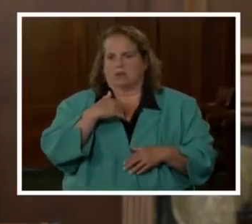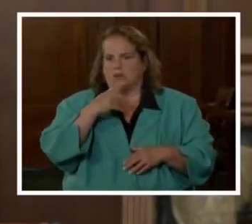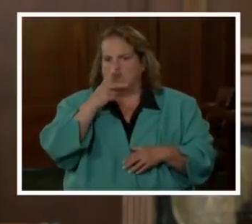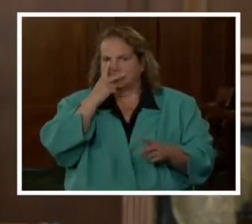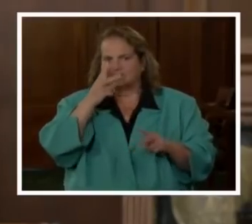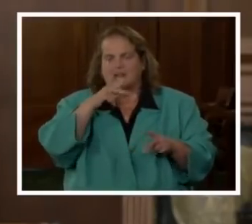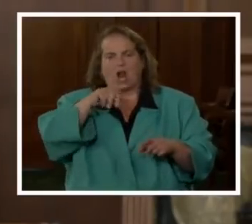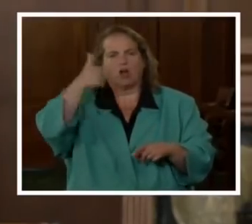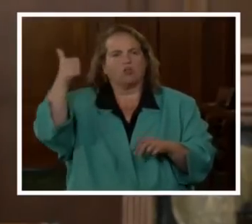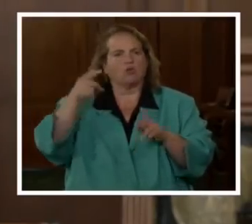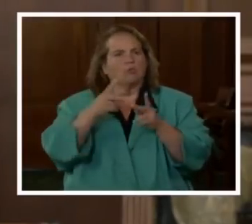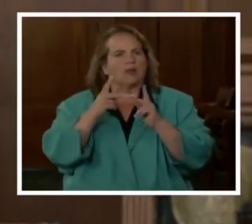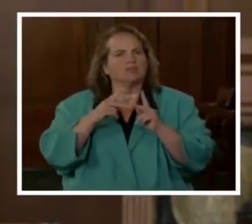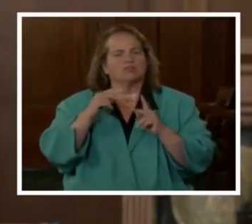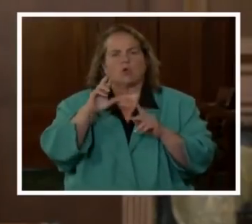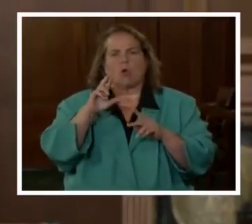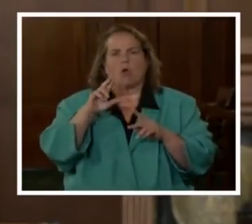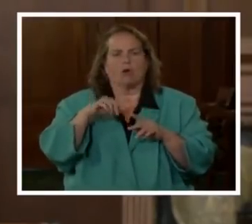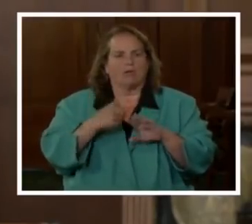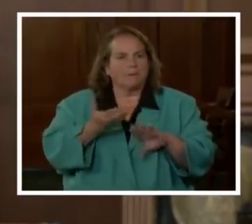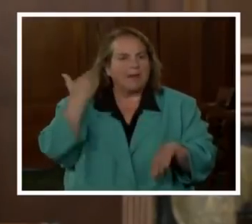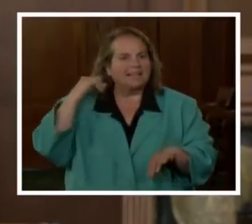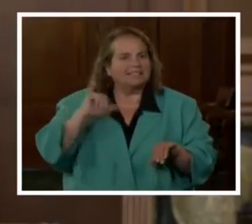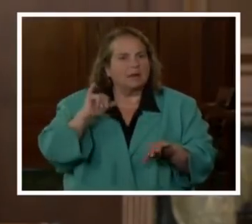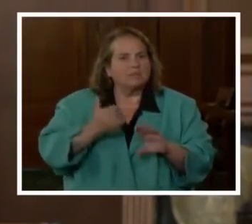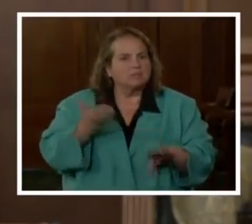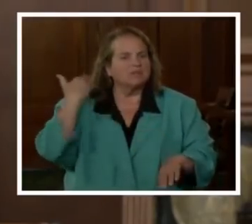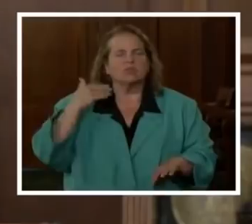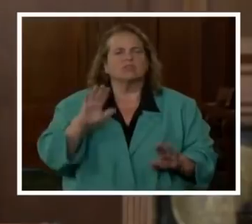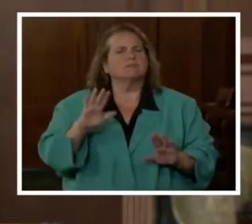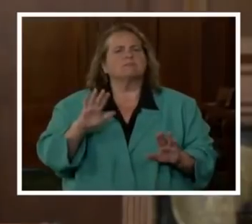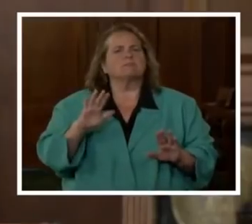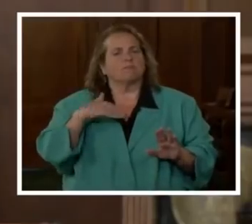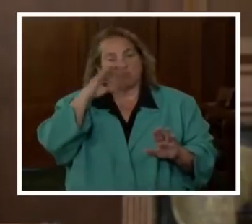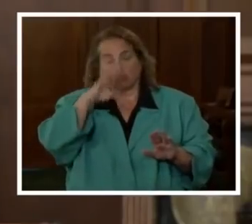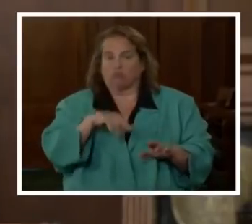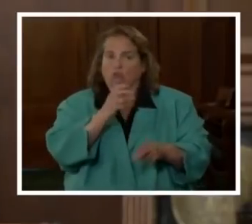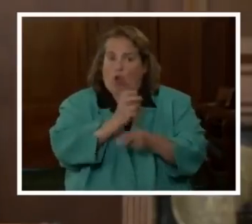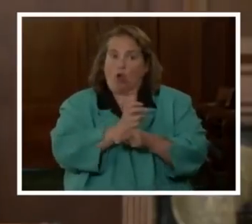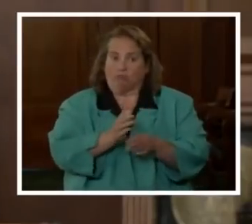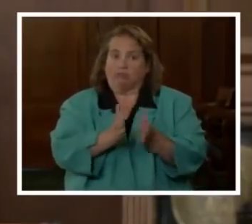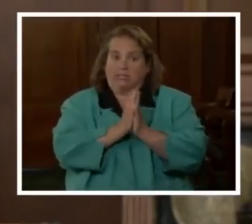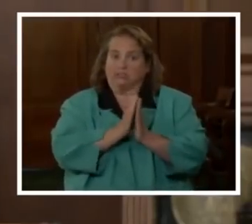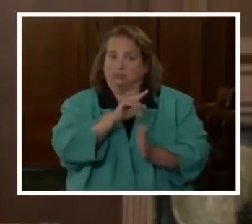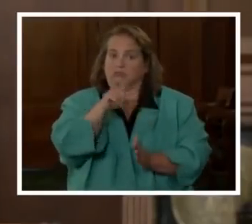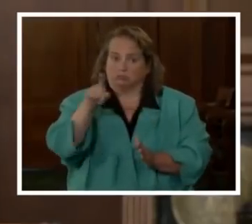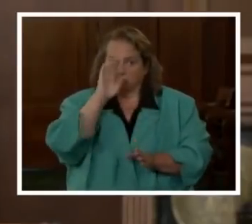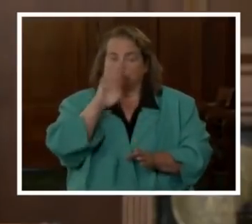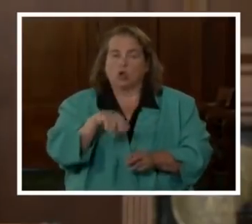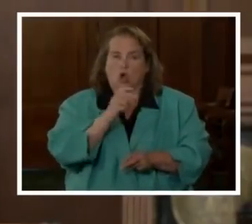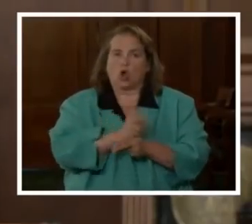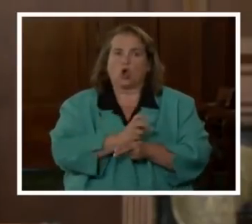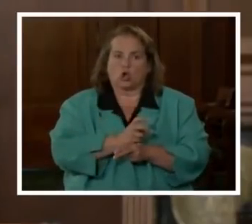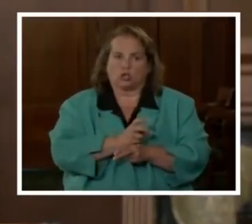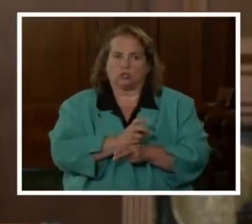other places now or in the past. And I know that's a hard ask because I haven't